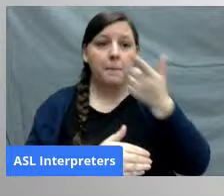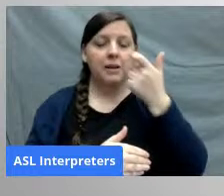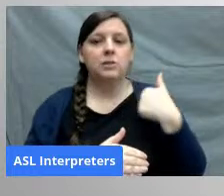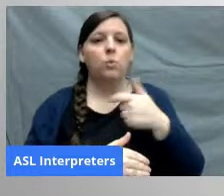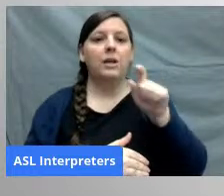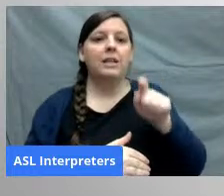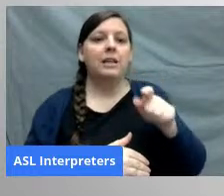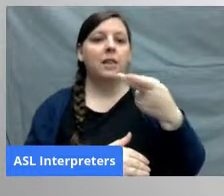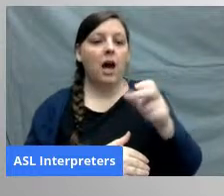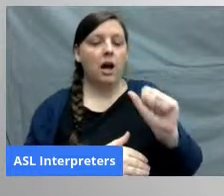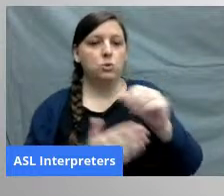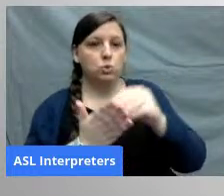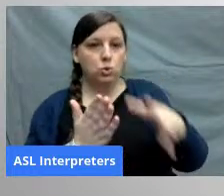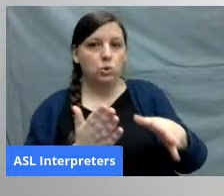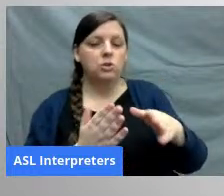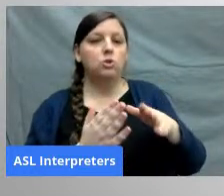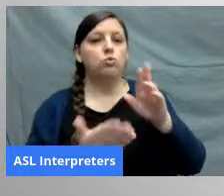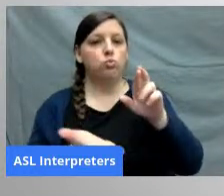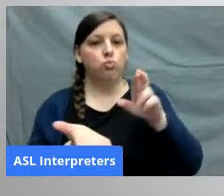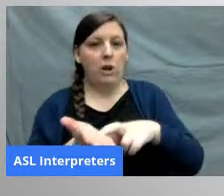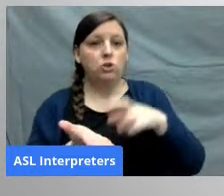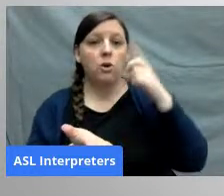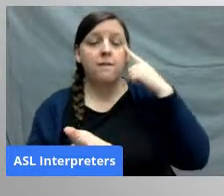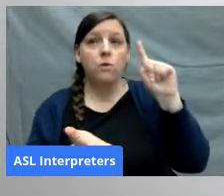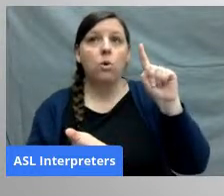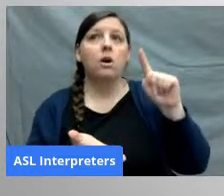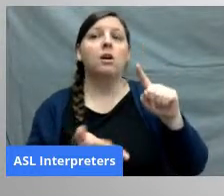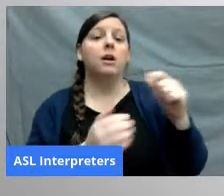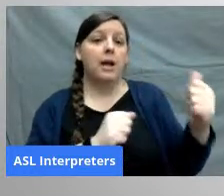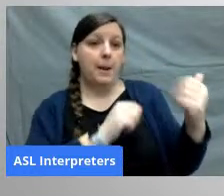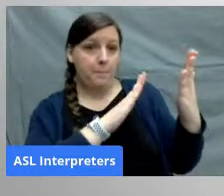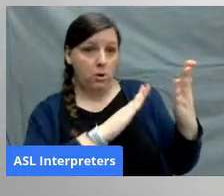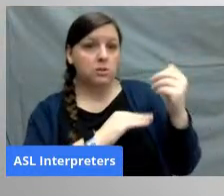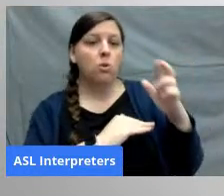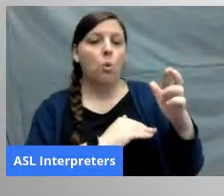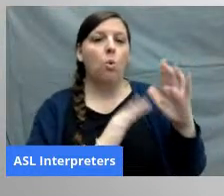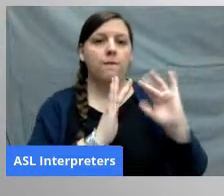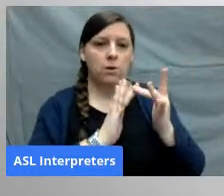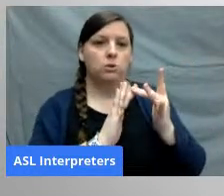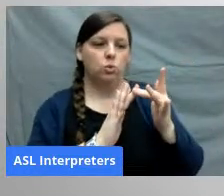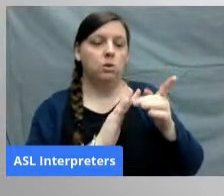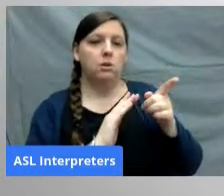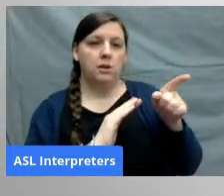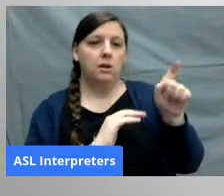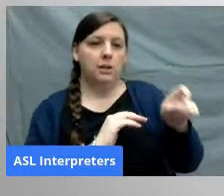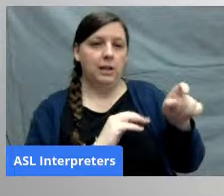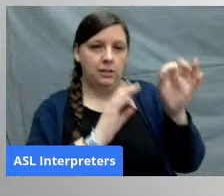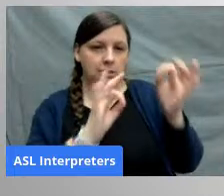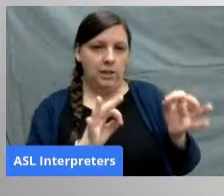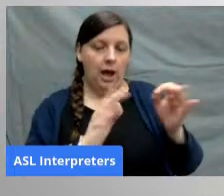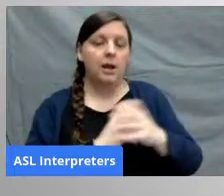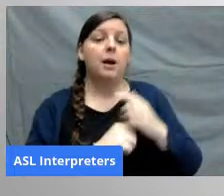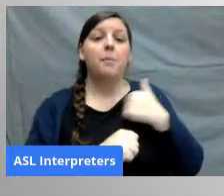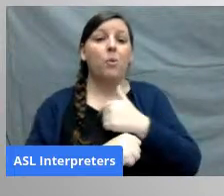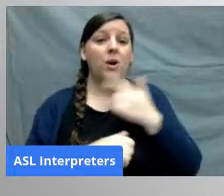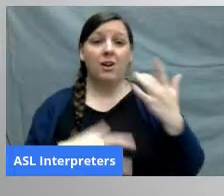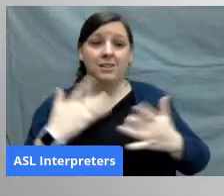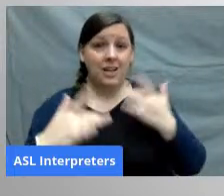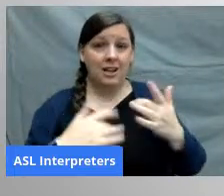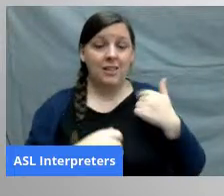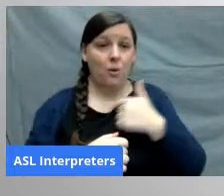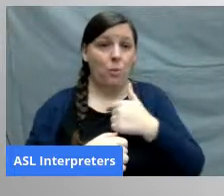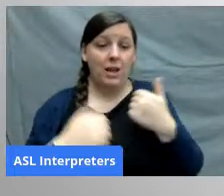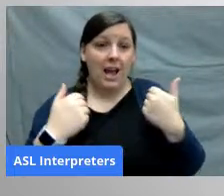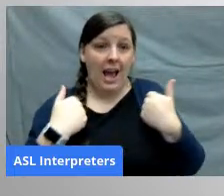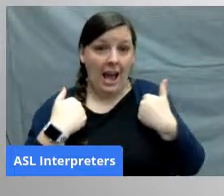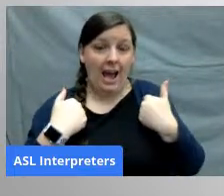register for either in-person instruction or virtual instruction. But we are very excited that we do